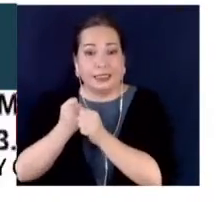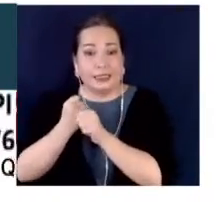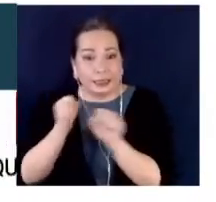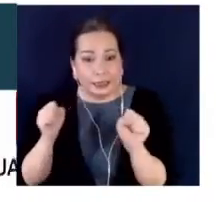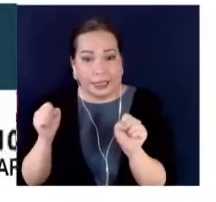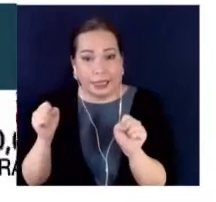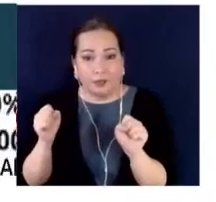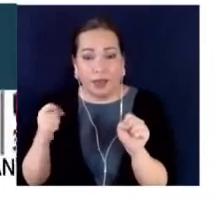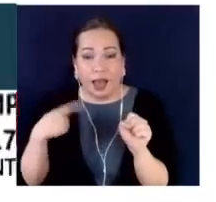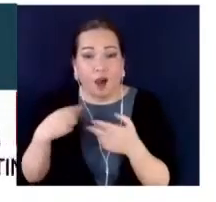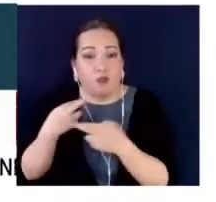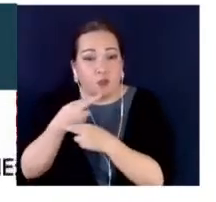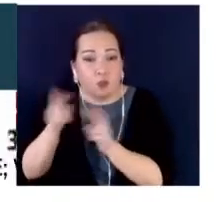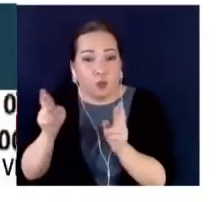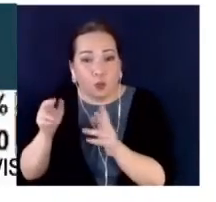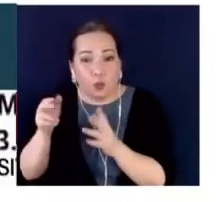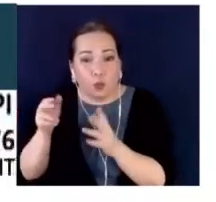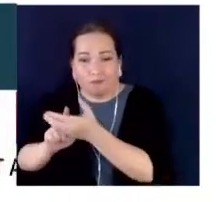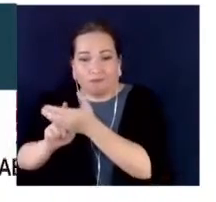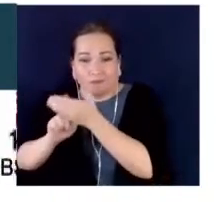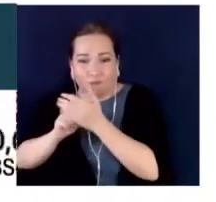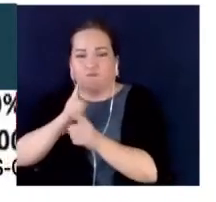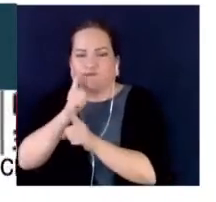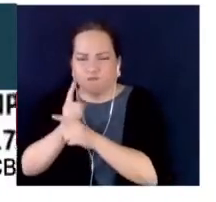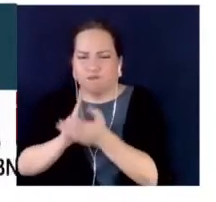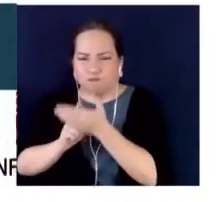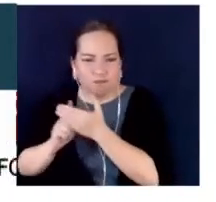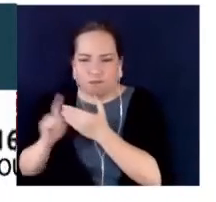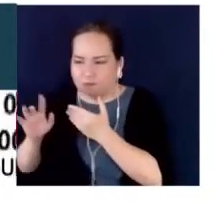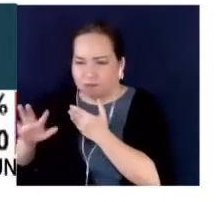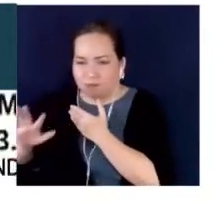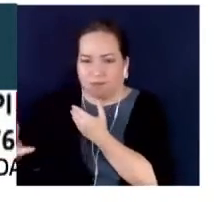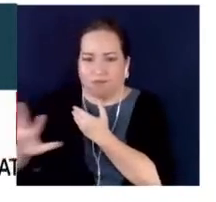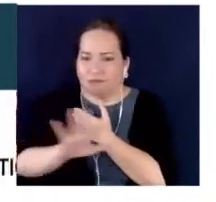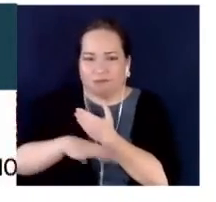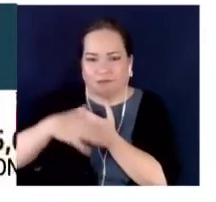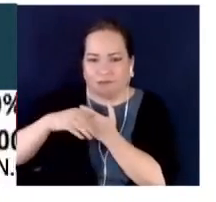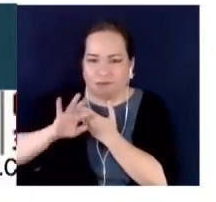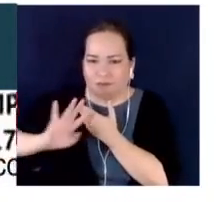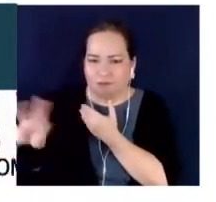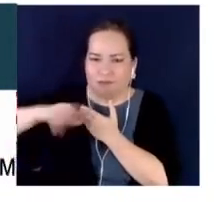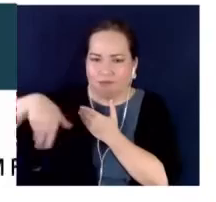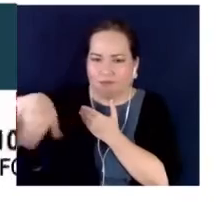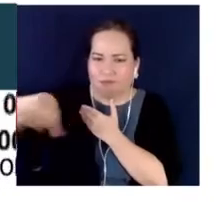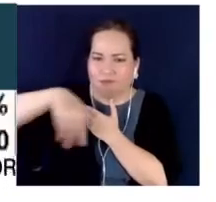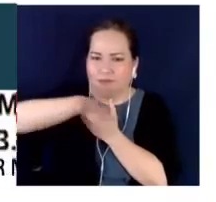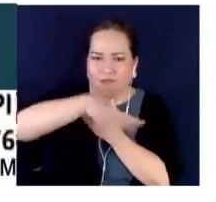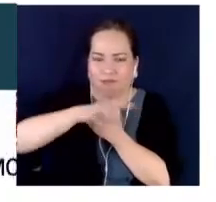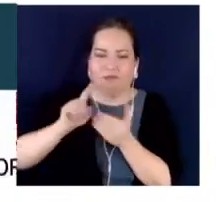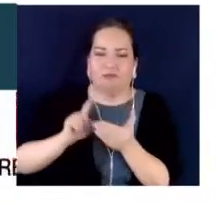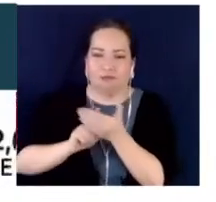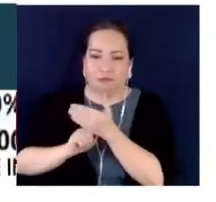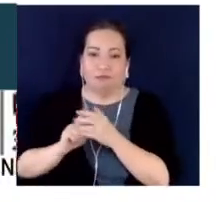where you can isolate the infected members of your household. But, you know, in the